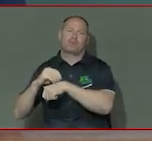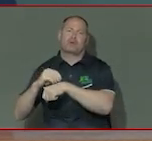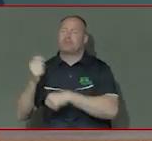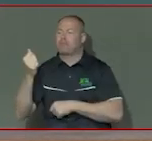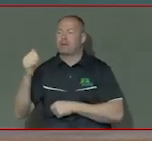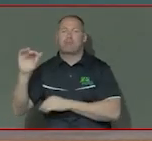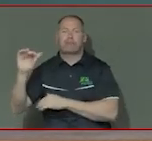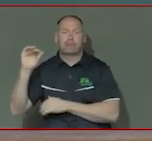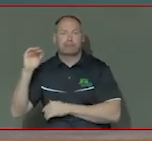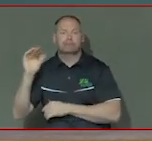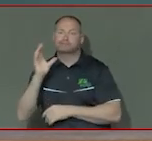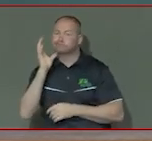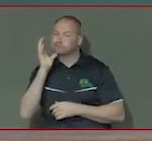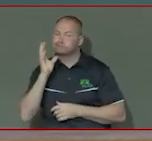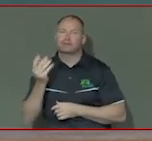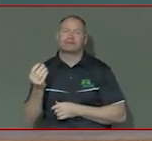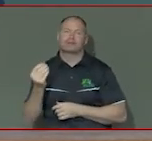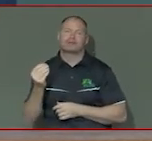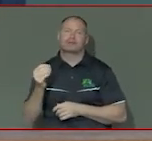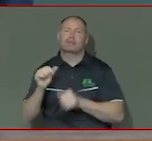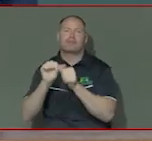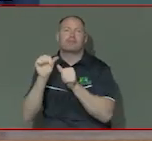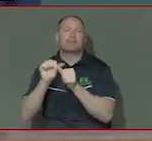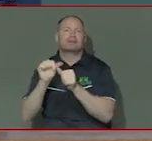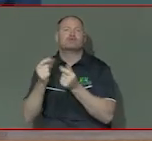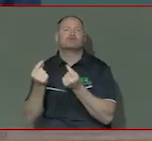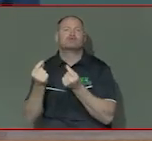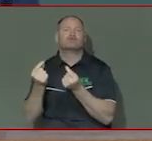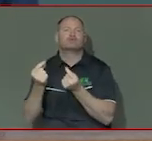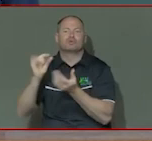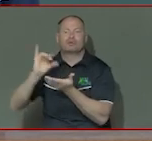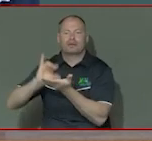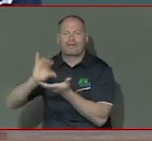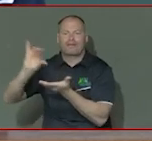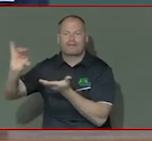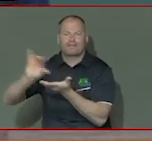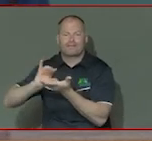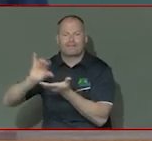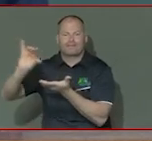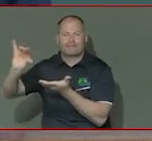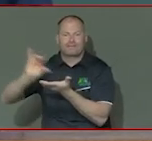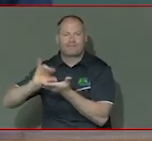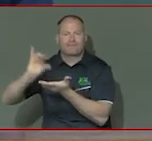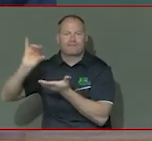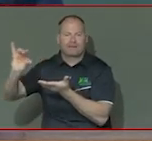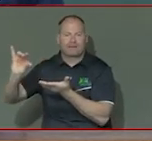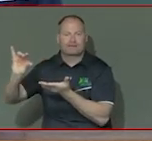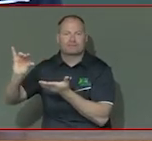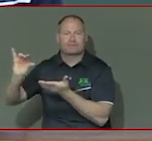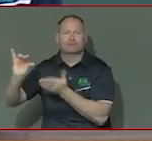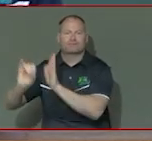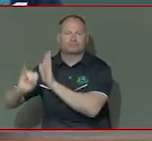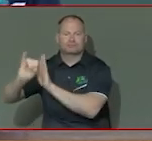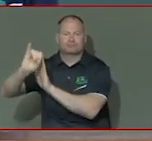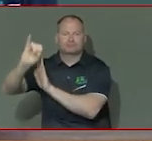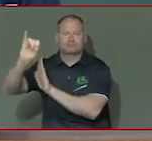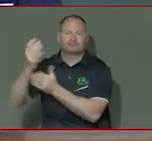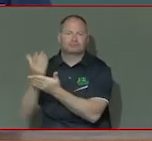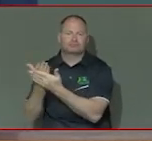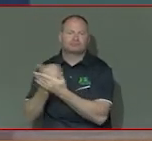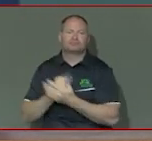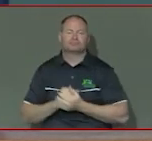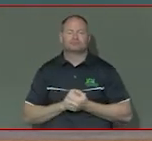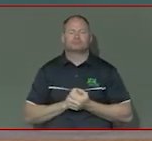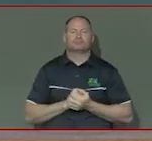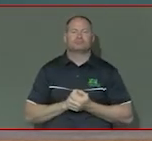our bank account. We must rather put it in an investment. All right. Then number 11 and